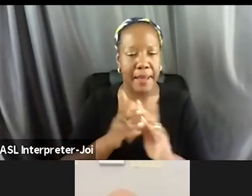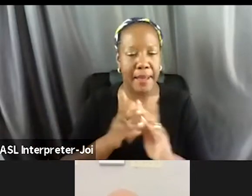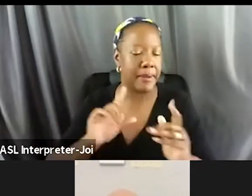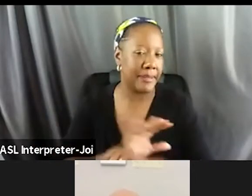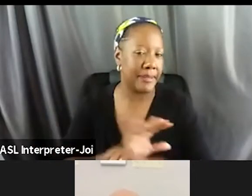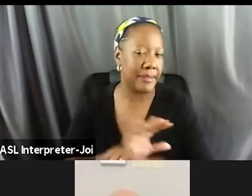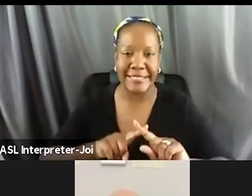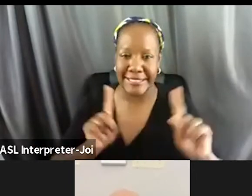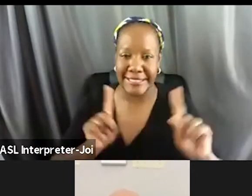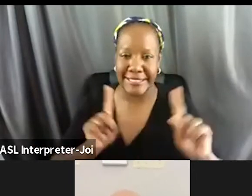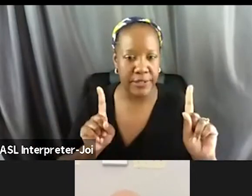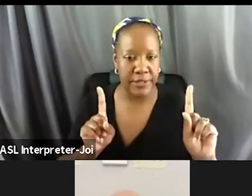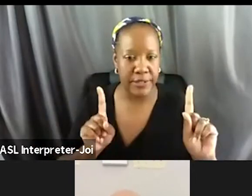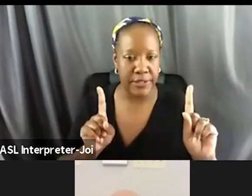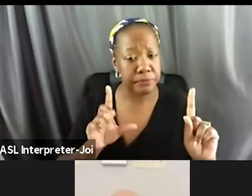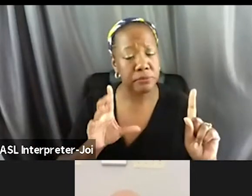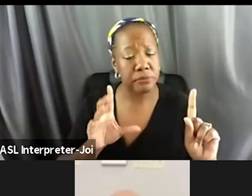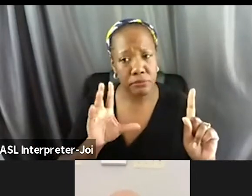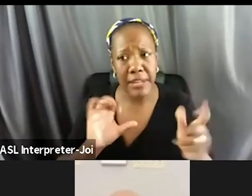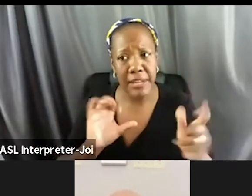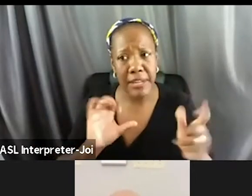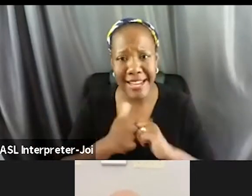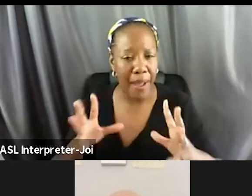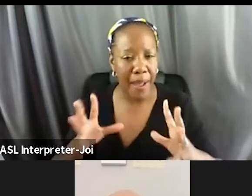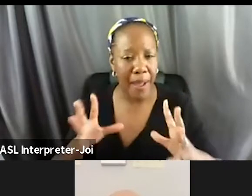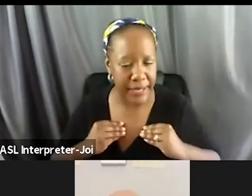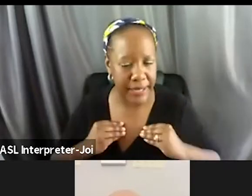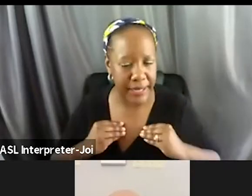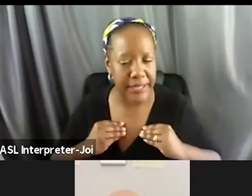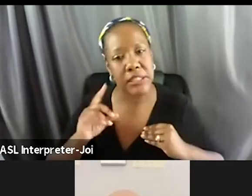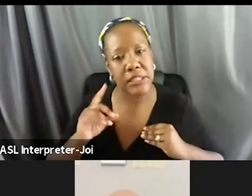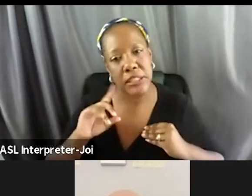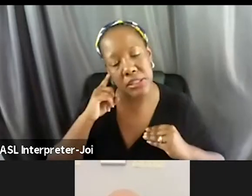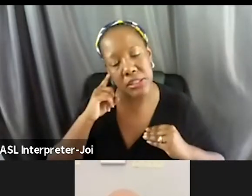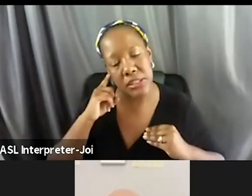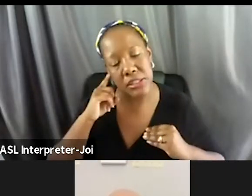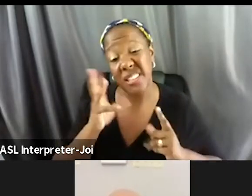embracing it, and other things in my life, but definitely this as well.